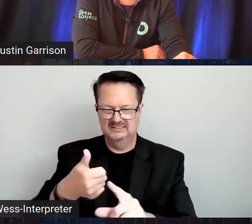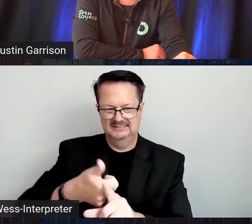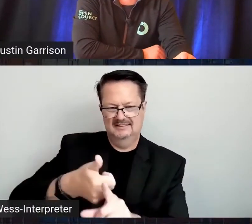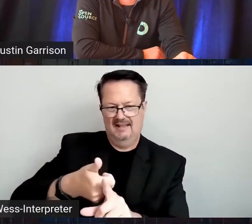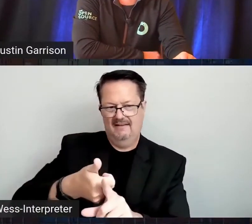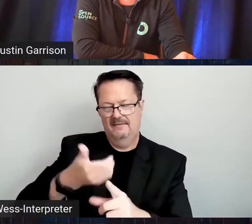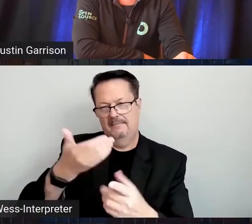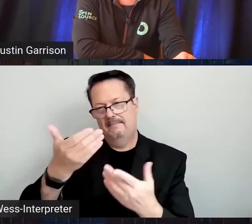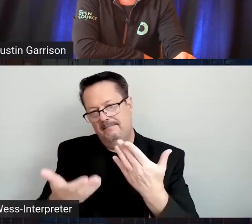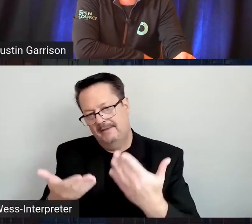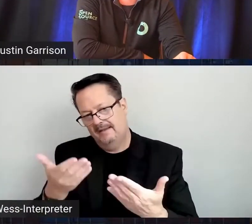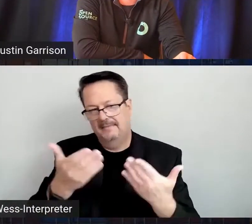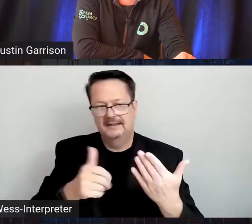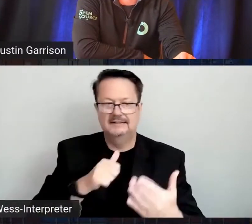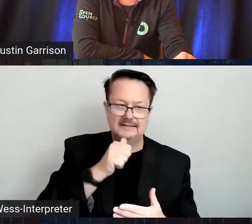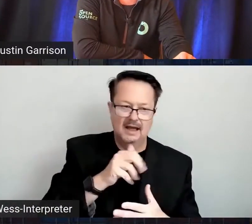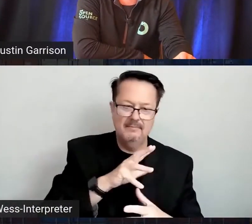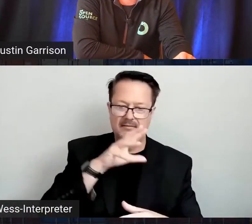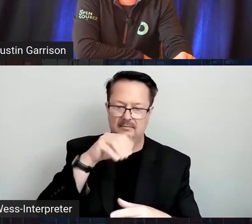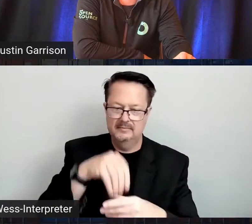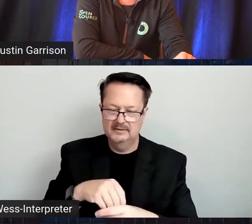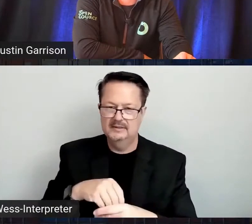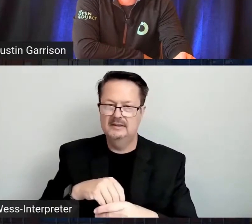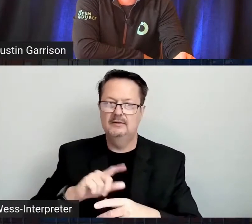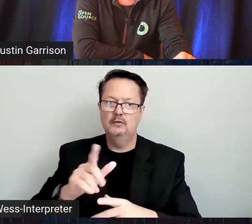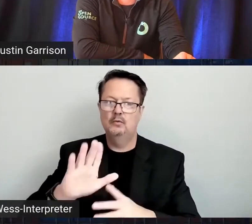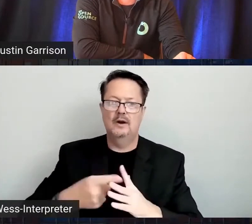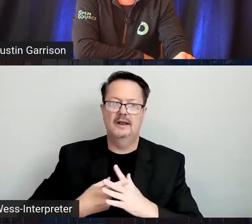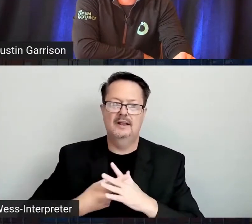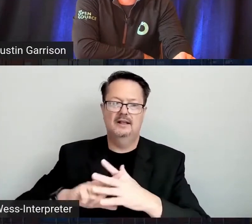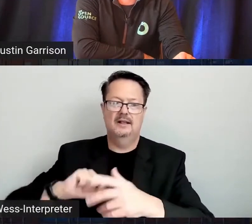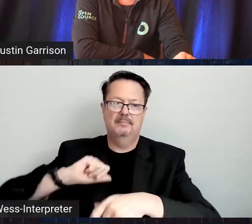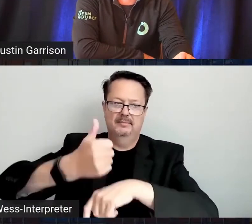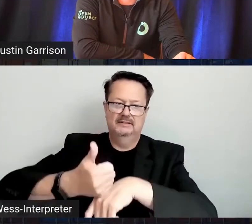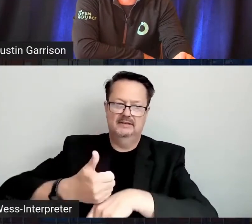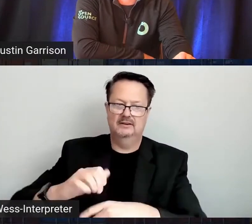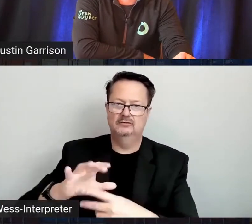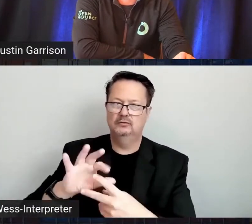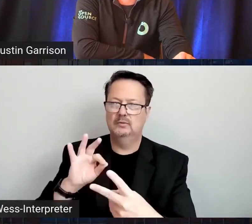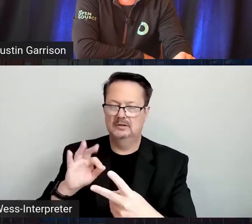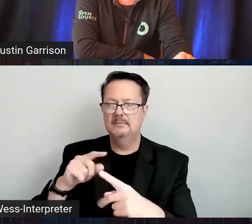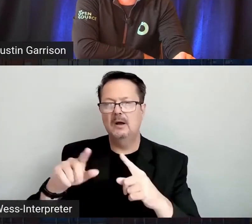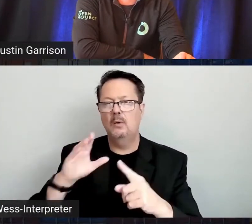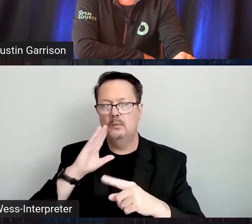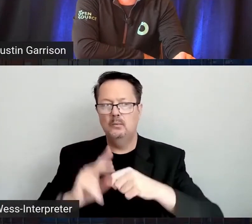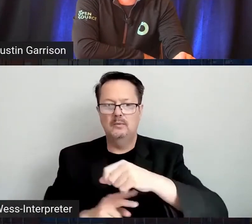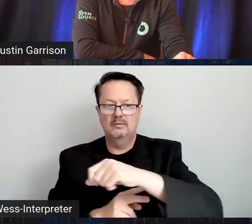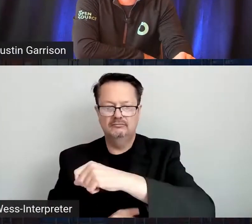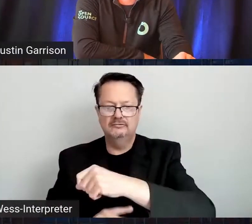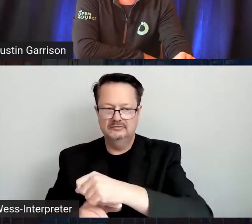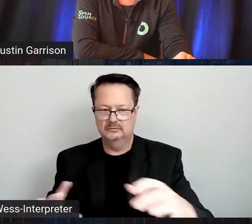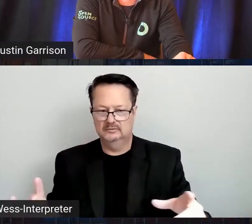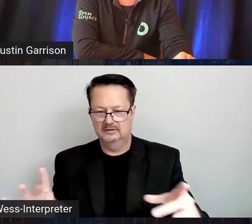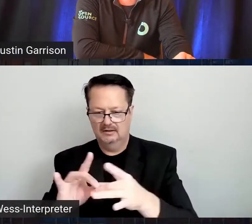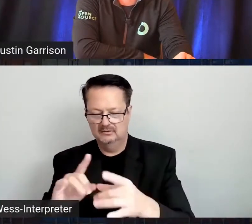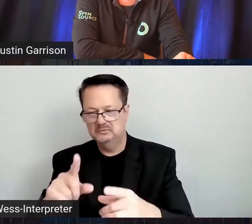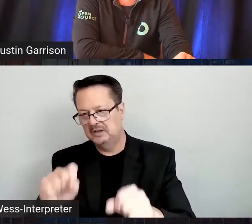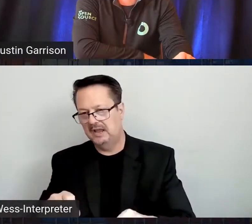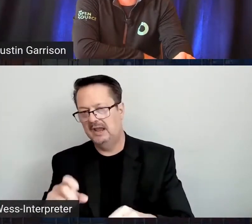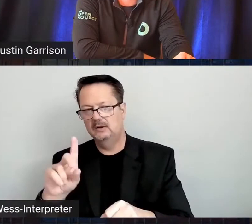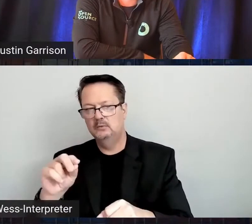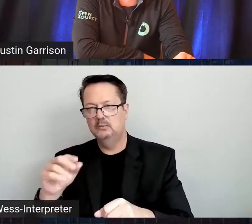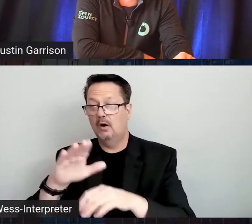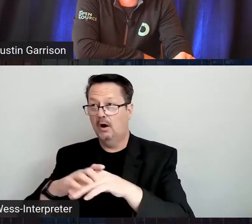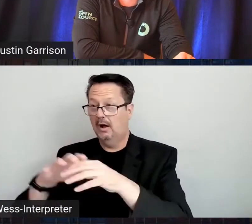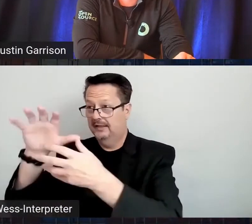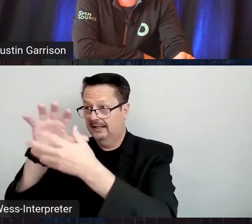the implementation choice, but again, we will bring feature parity between what you could do on in the cloud and